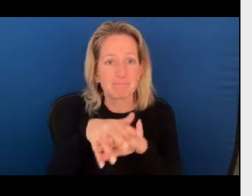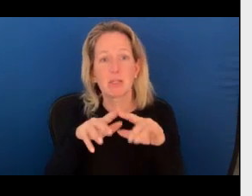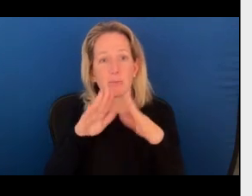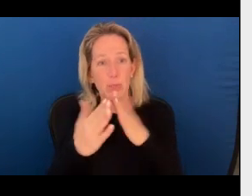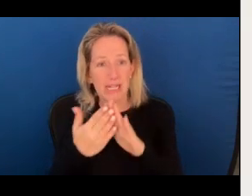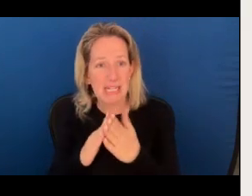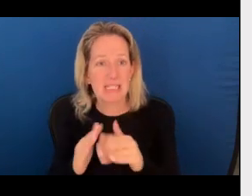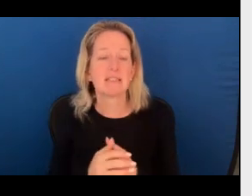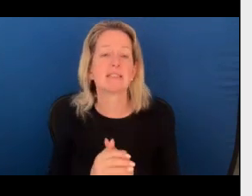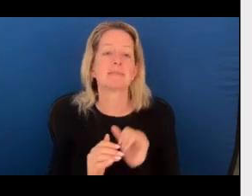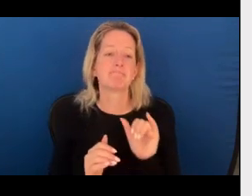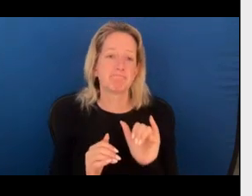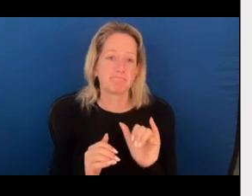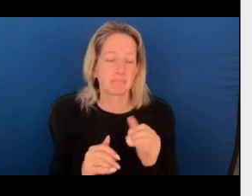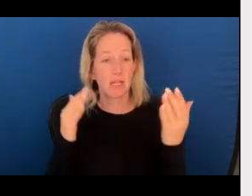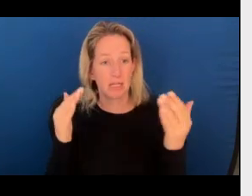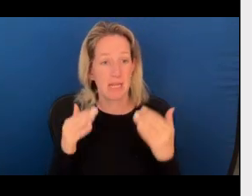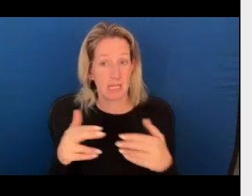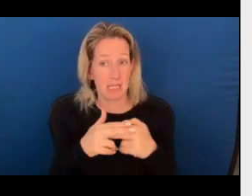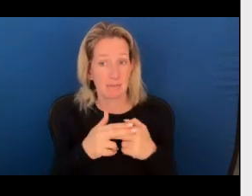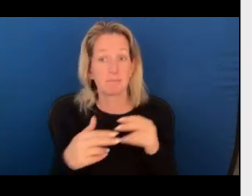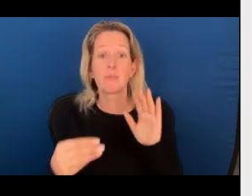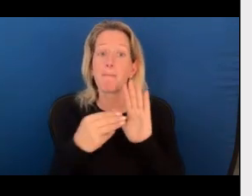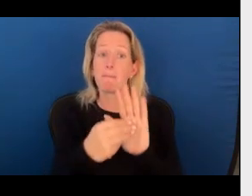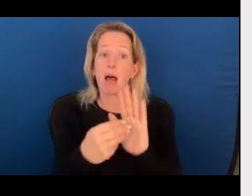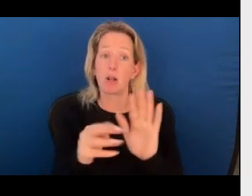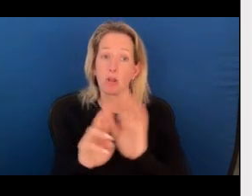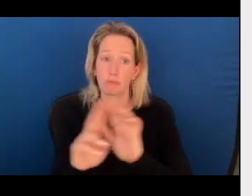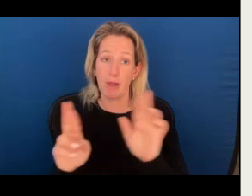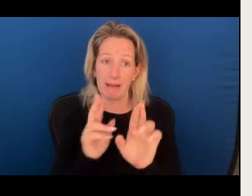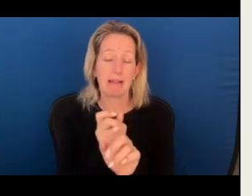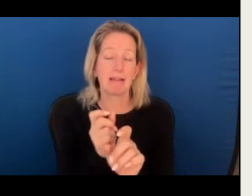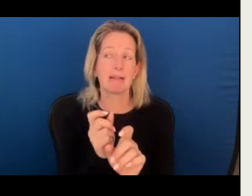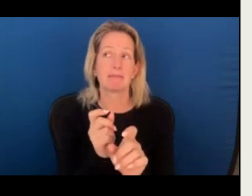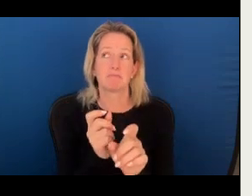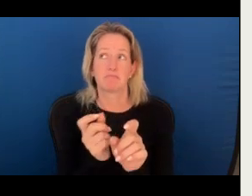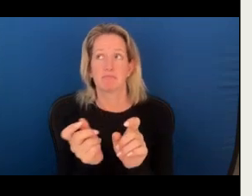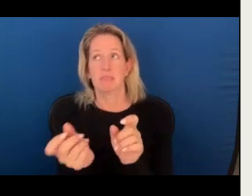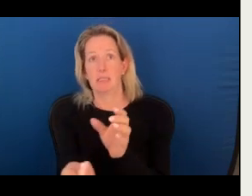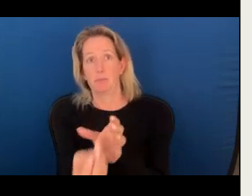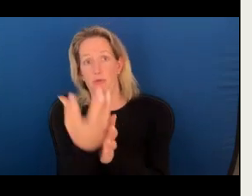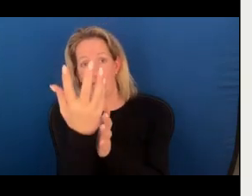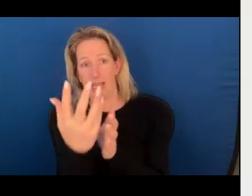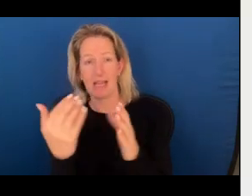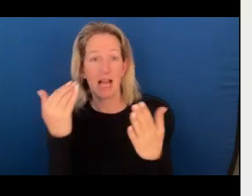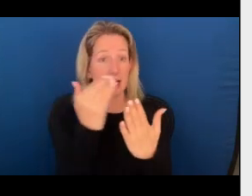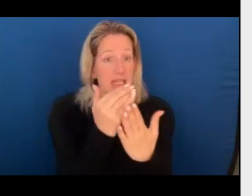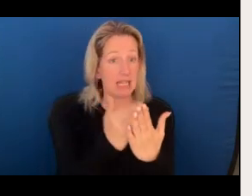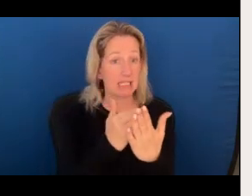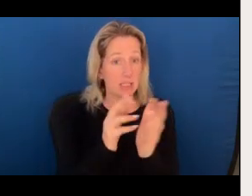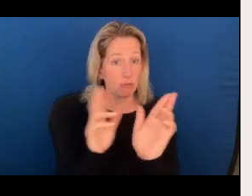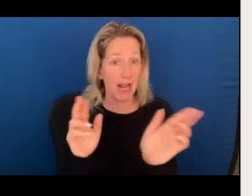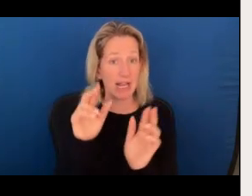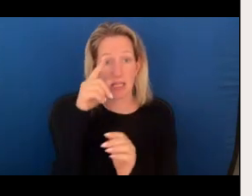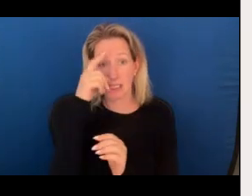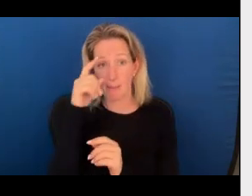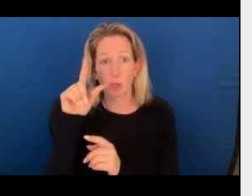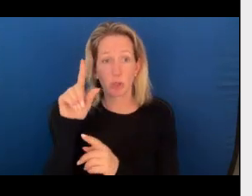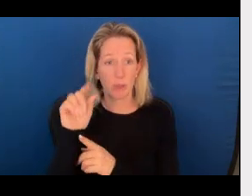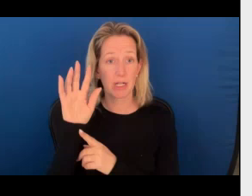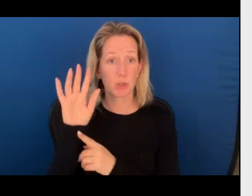the model will be ready in the spring. We're gonna have all the lessons ready by summer of 2025, the outreach signs